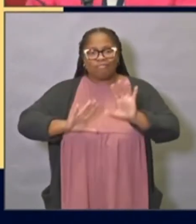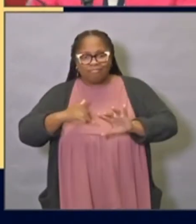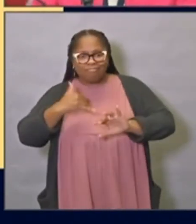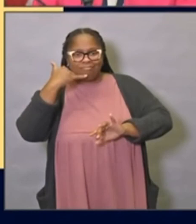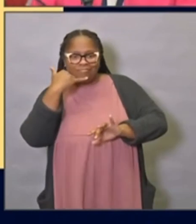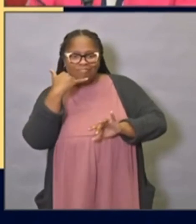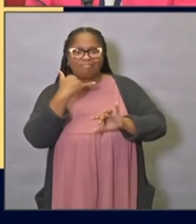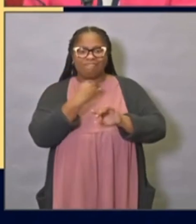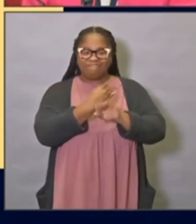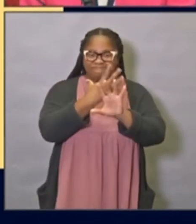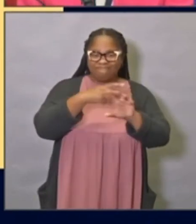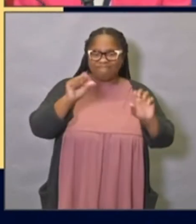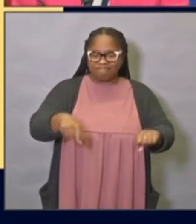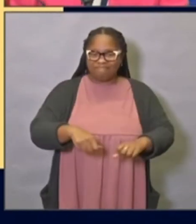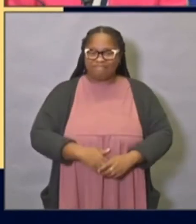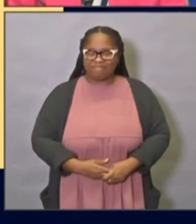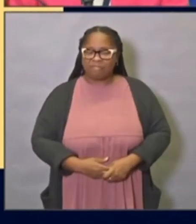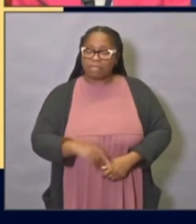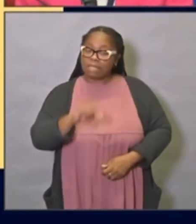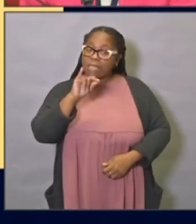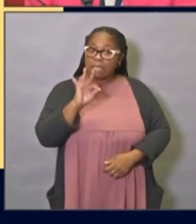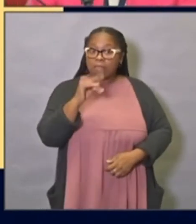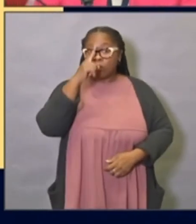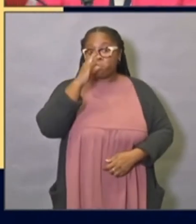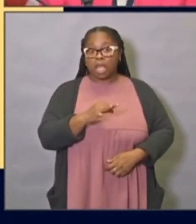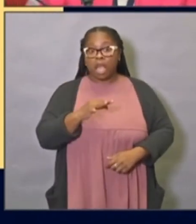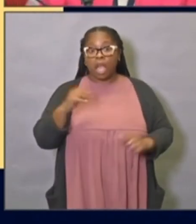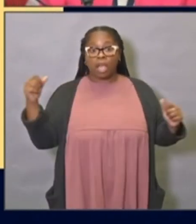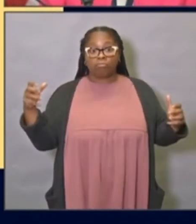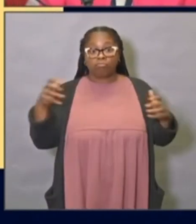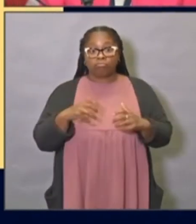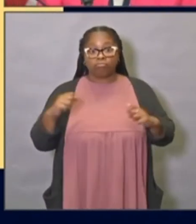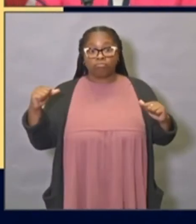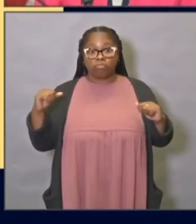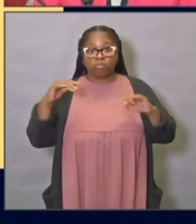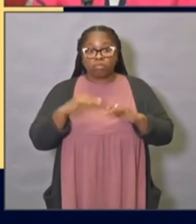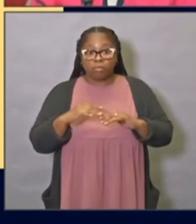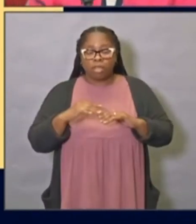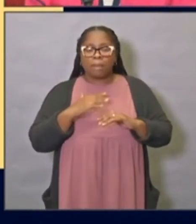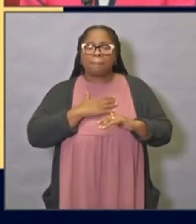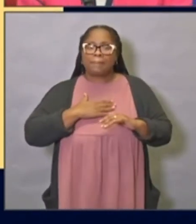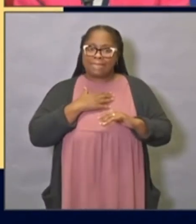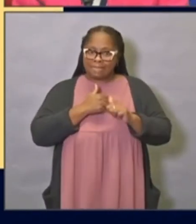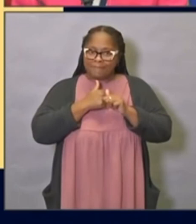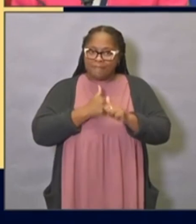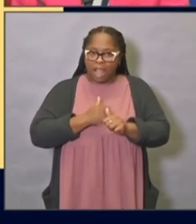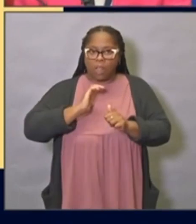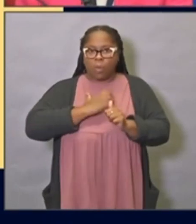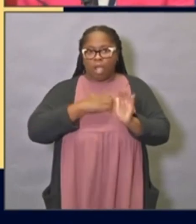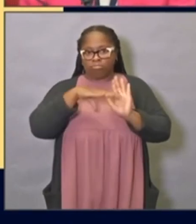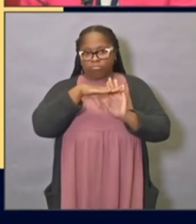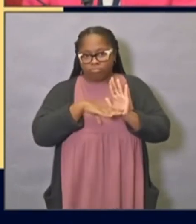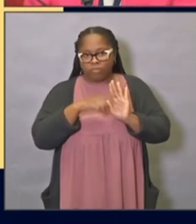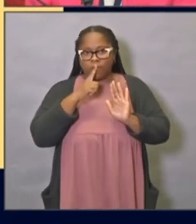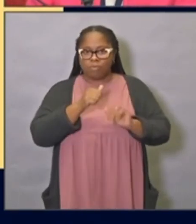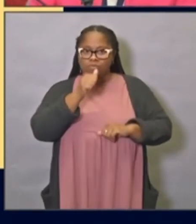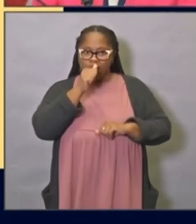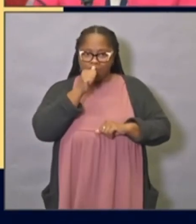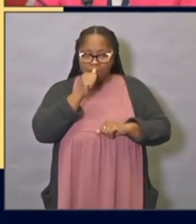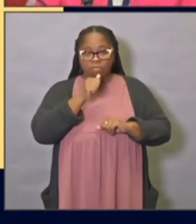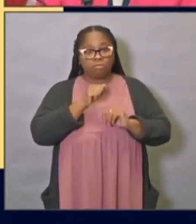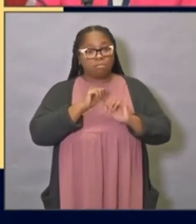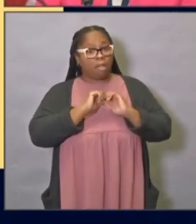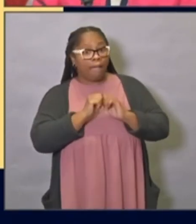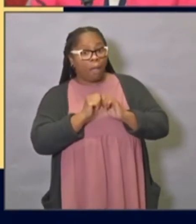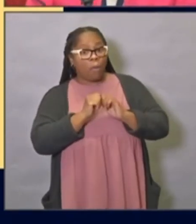from afar. If you do choose to gather, closely follow the guidance for private gatherings. Gather outdoors with